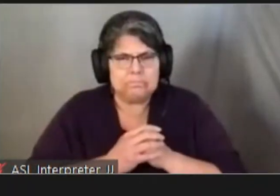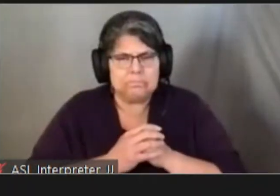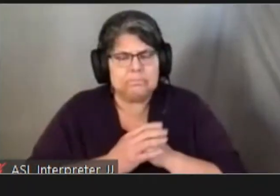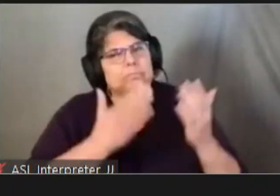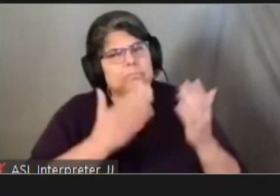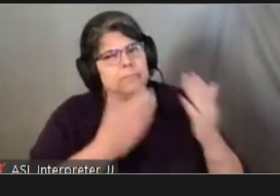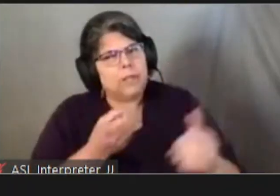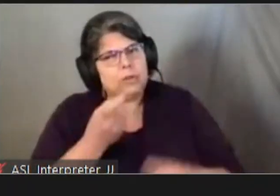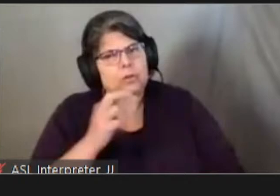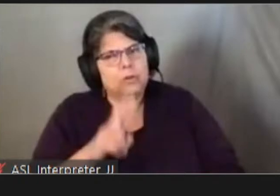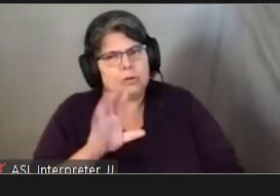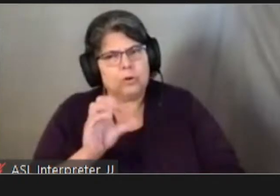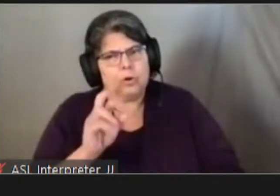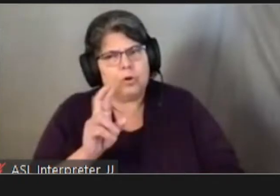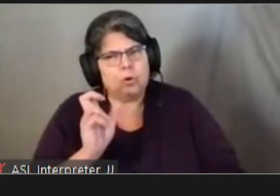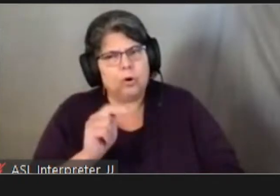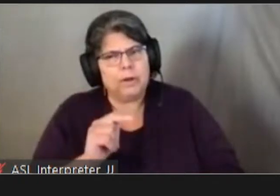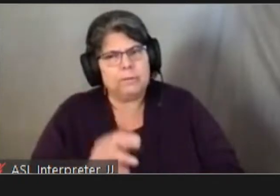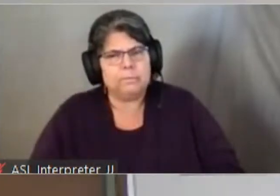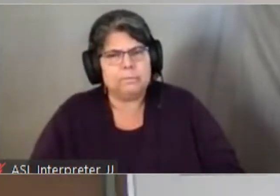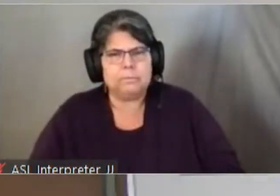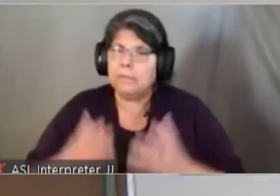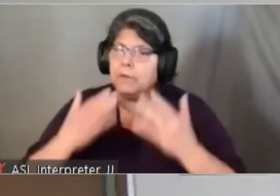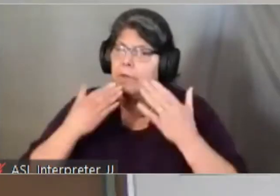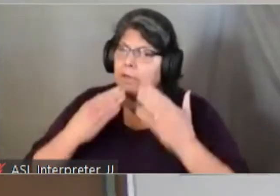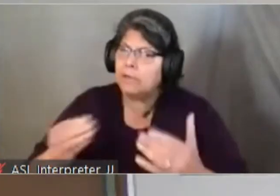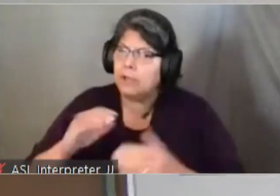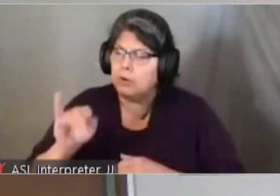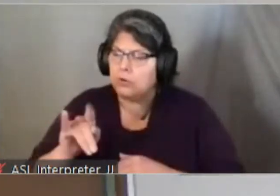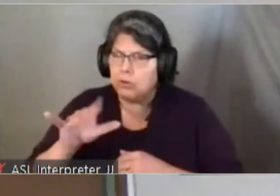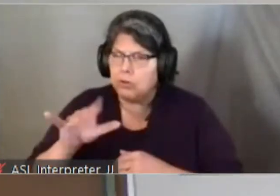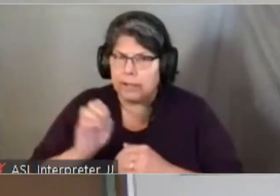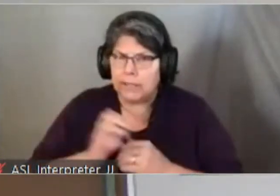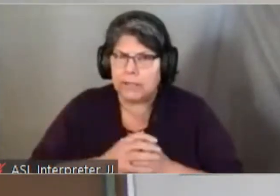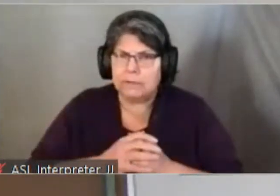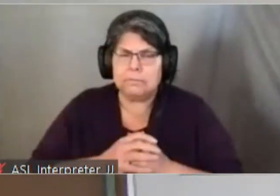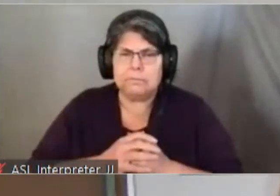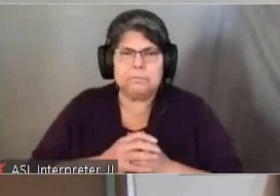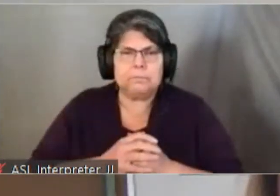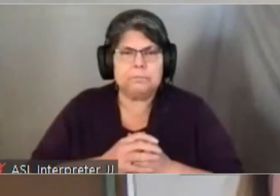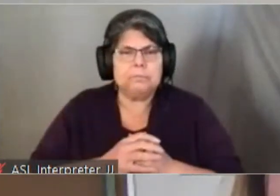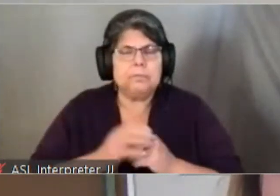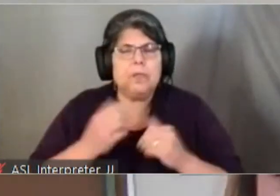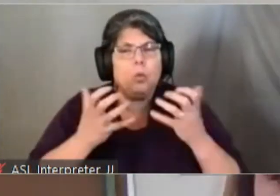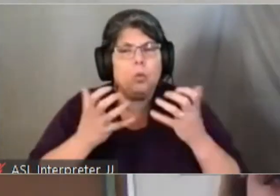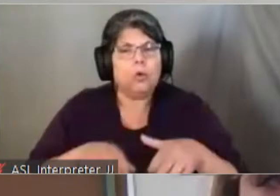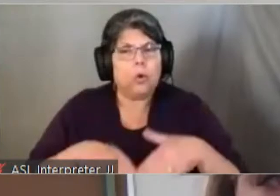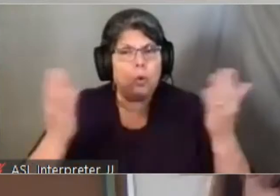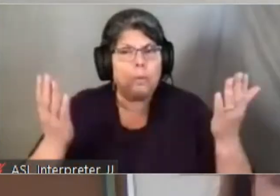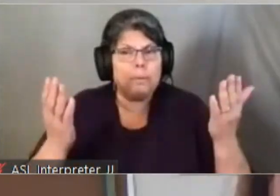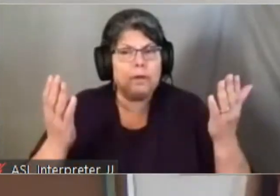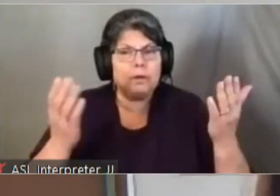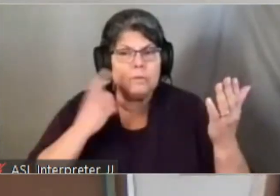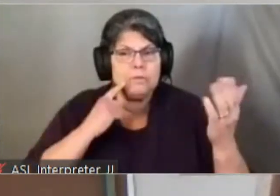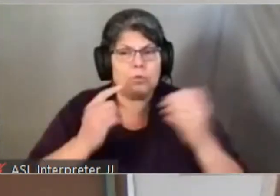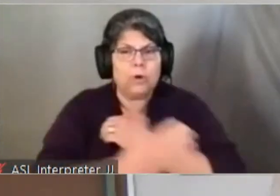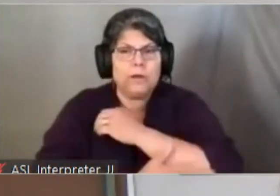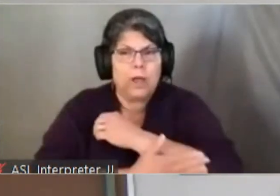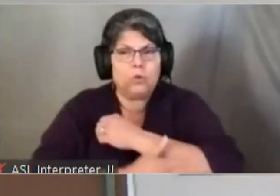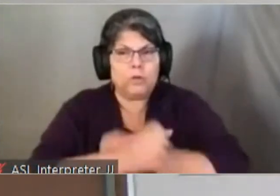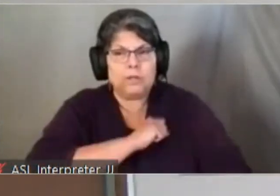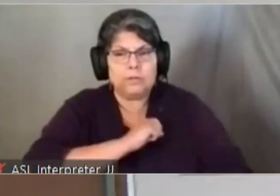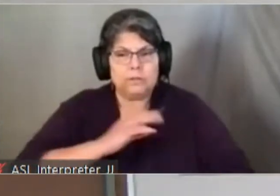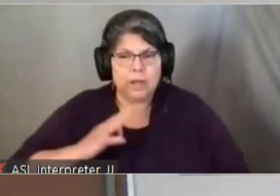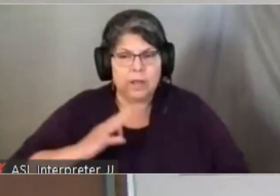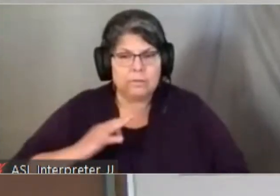Thank you, Dr. Coren. Thank you so much, Jackie. So I wanted to open it up to county staff. If anyone